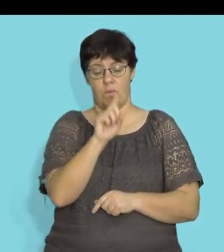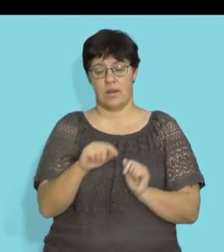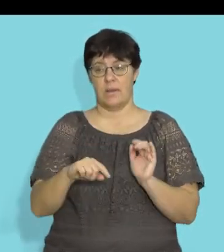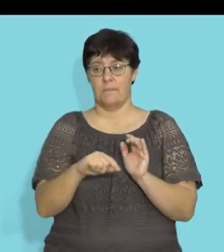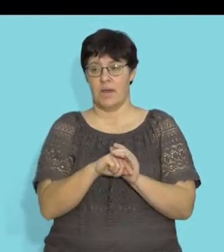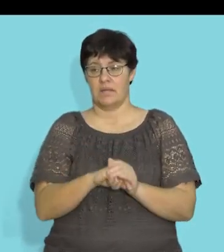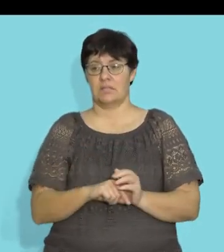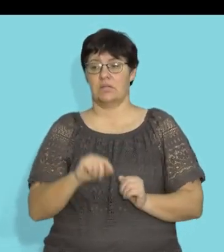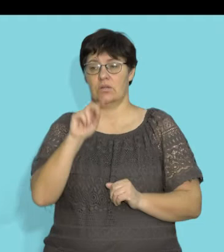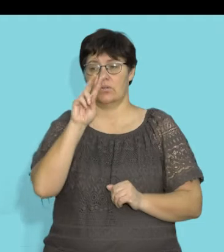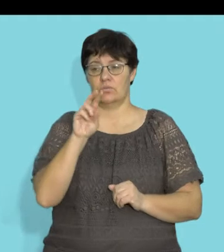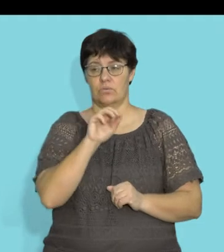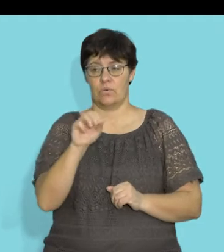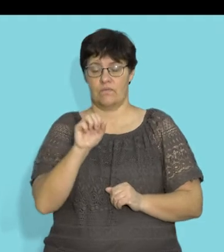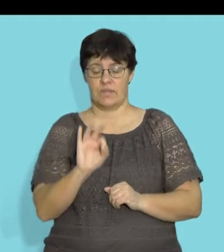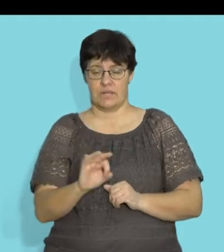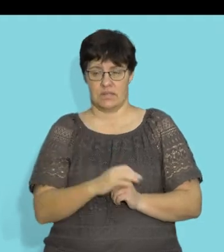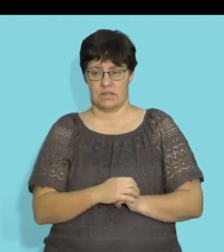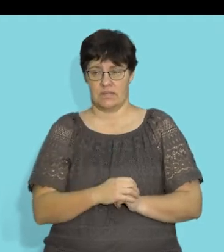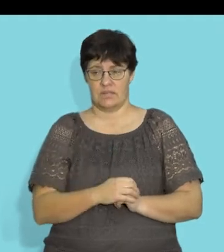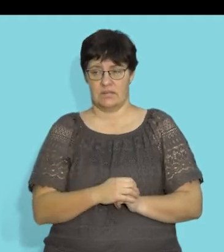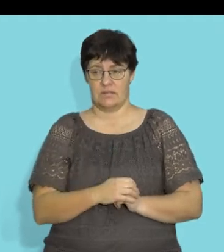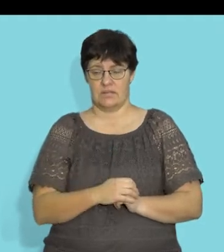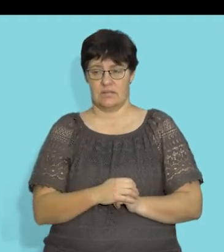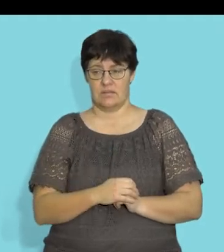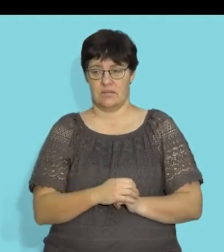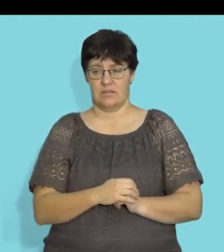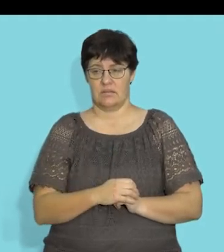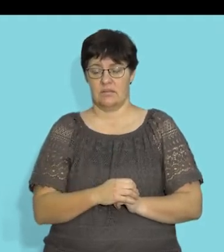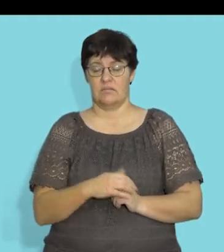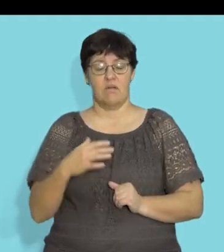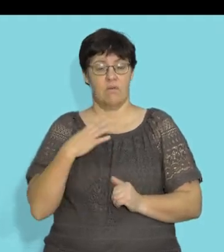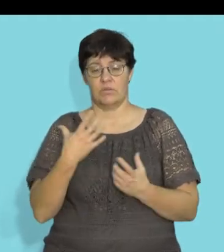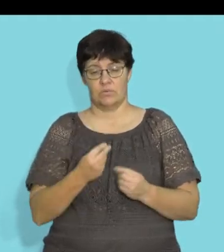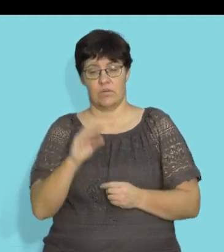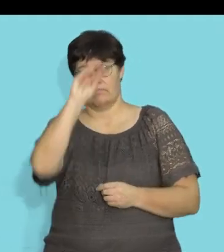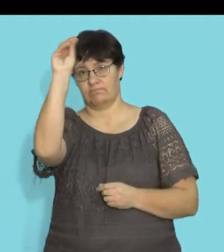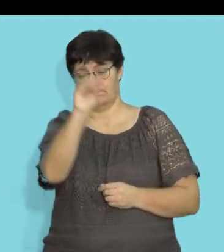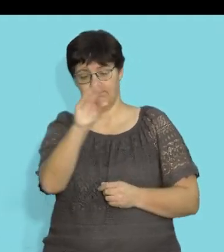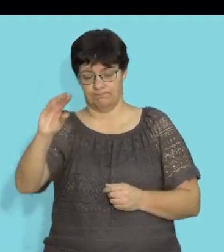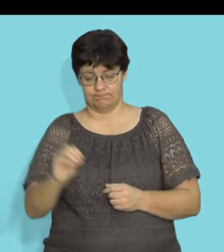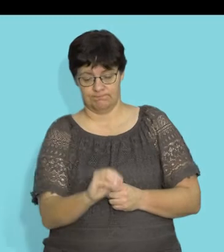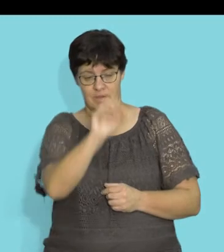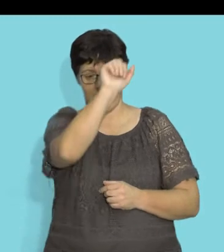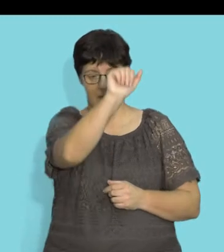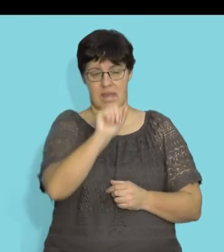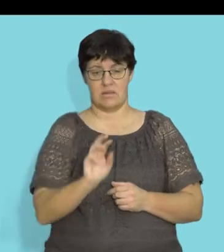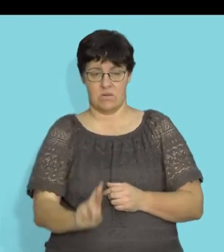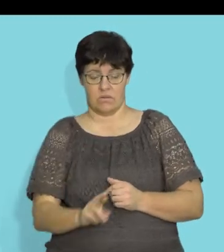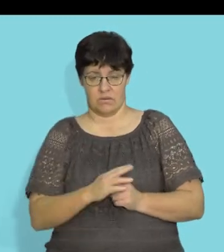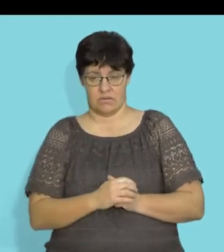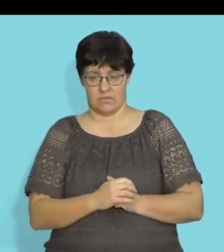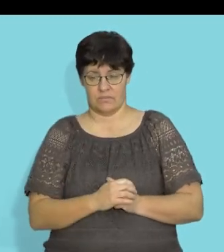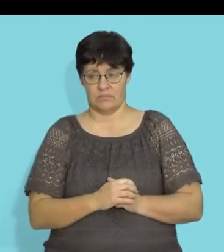3 over 1 minus 2 over 3. So all I've done is I've substituted in my